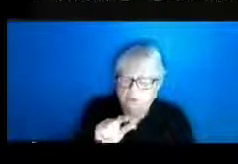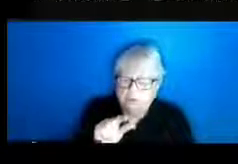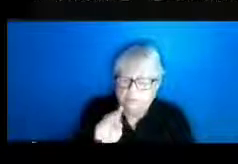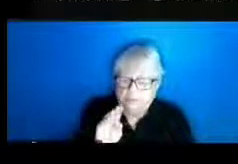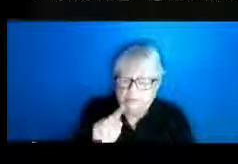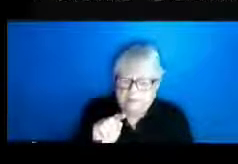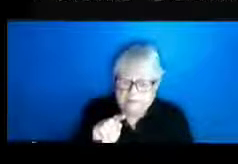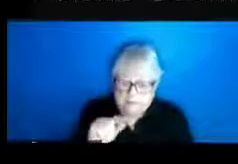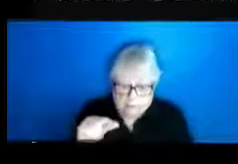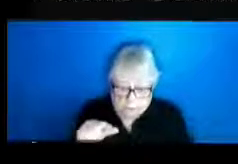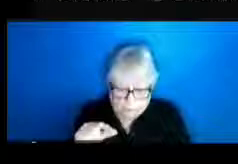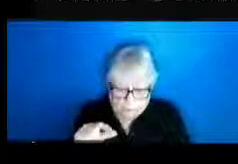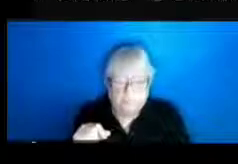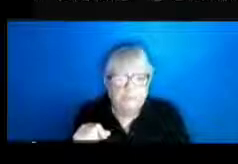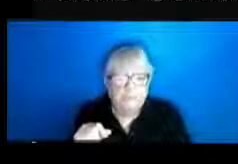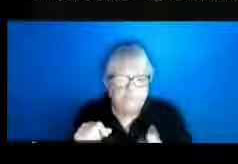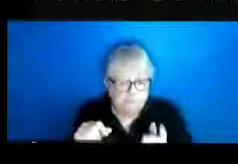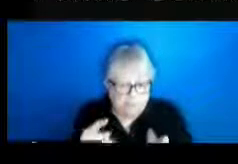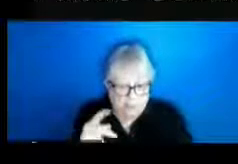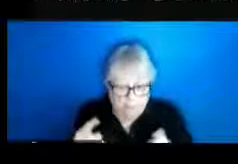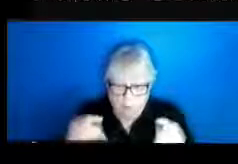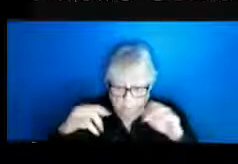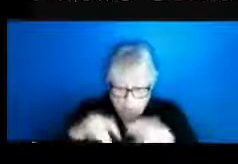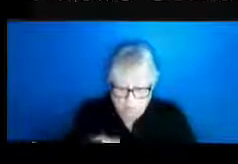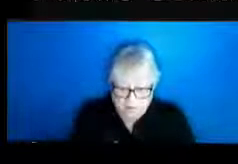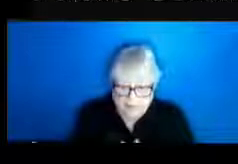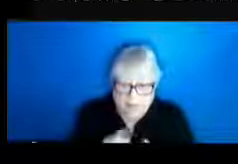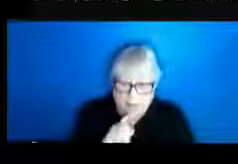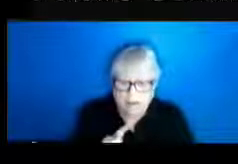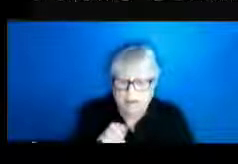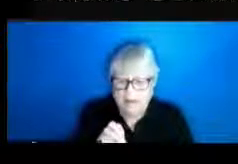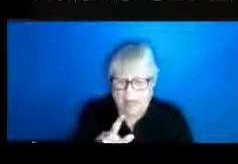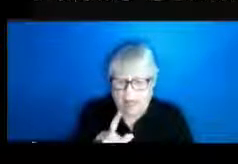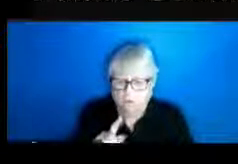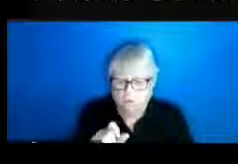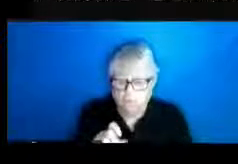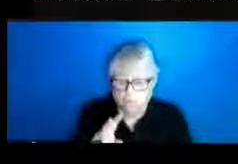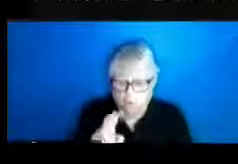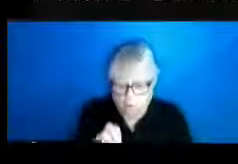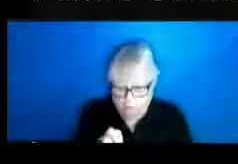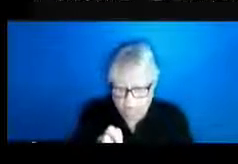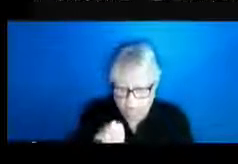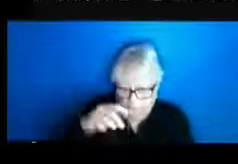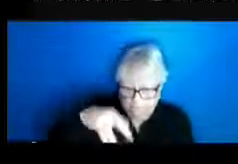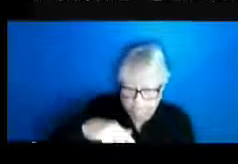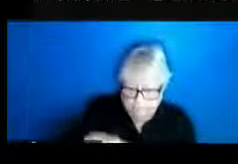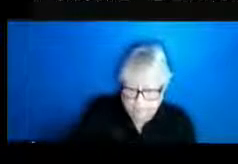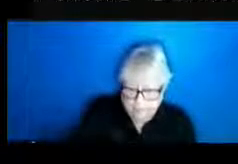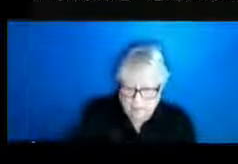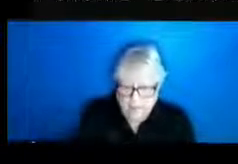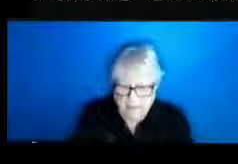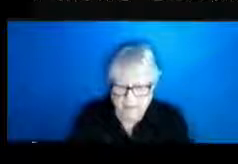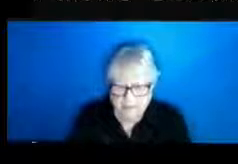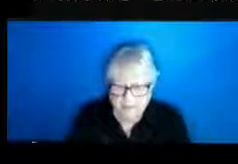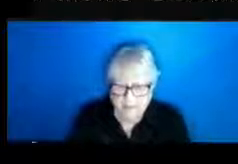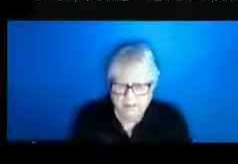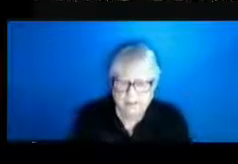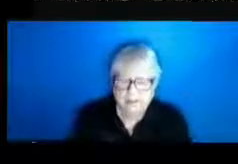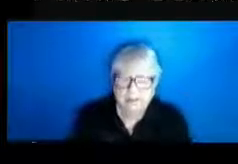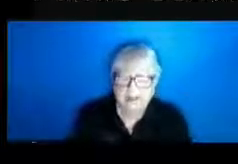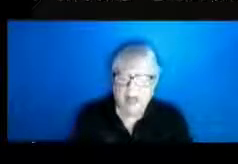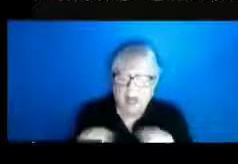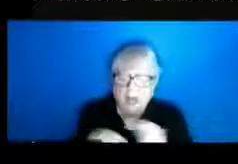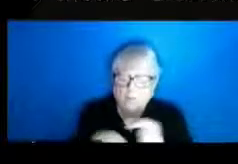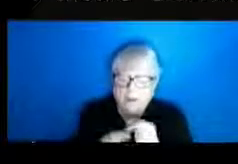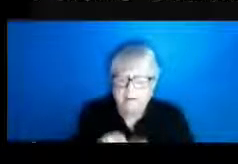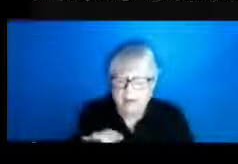supporters or members of the community and building into the kind of larger overall LGBTQ plus empowerment in the Sacramento region. And now I'm